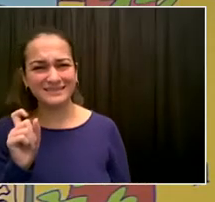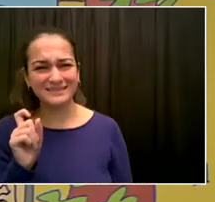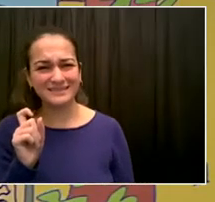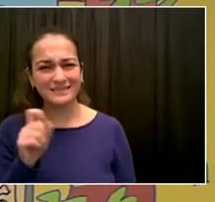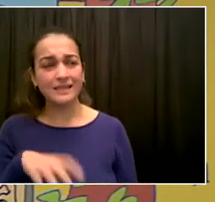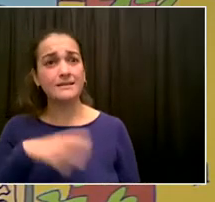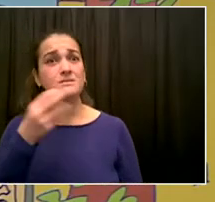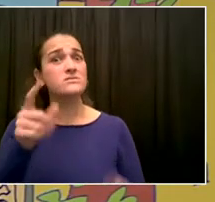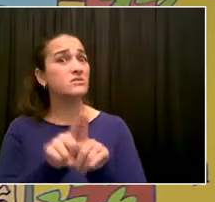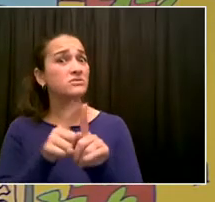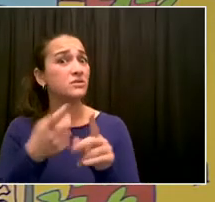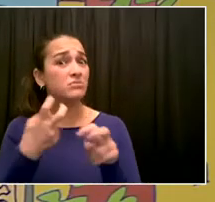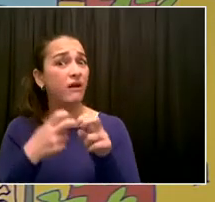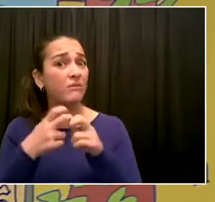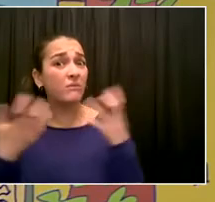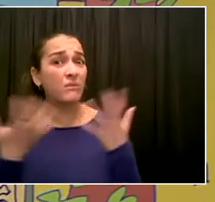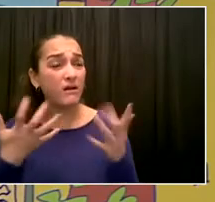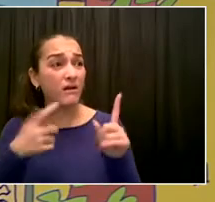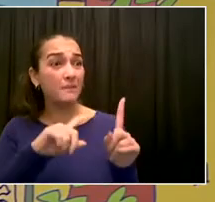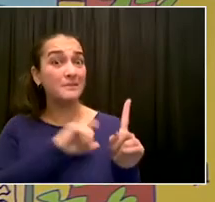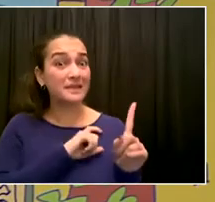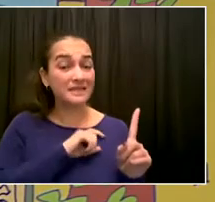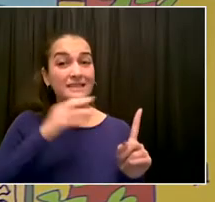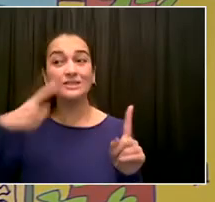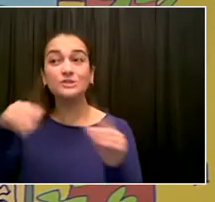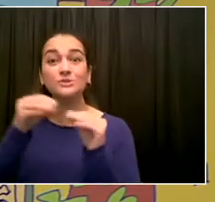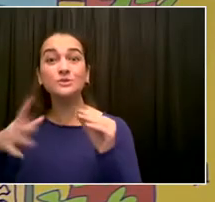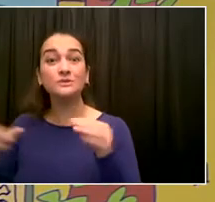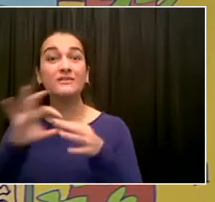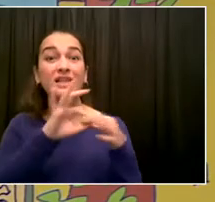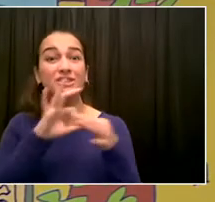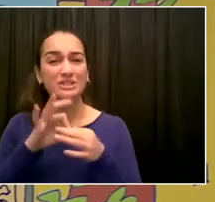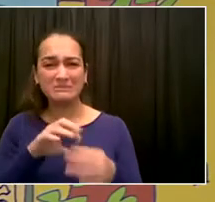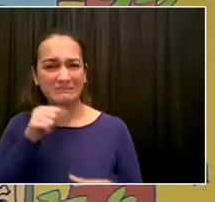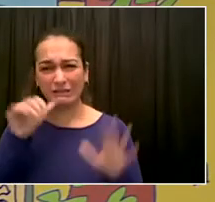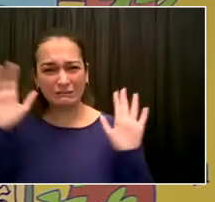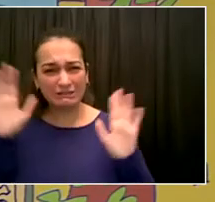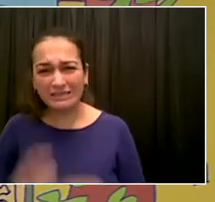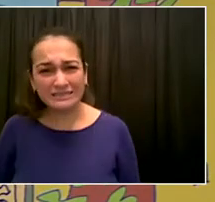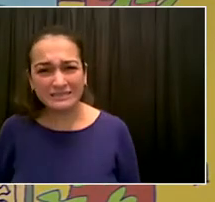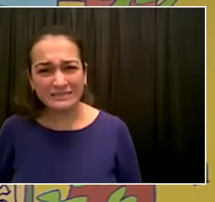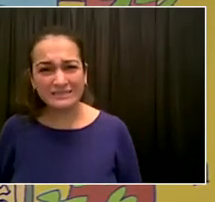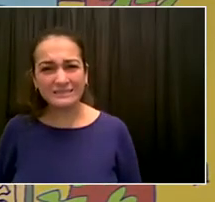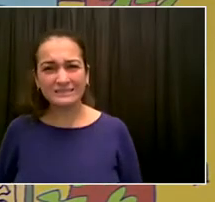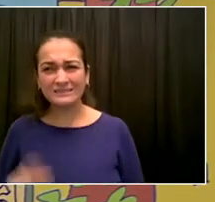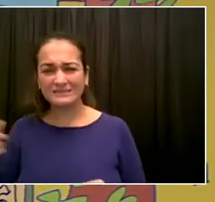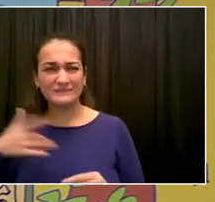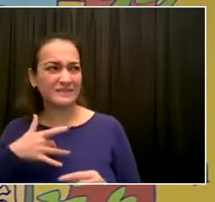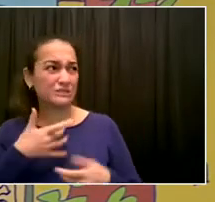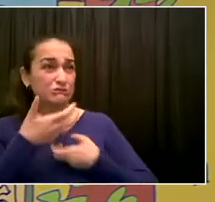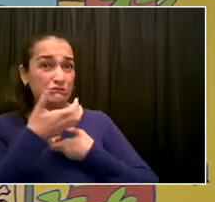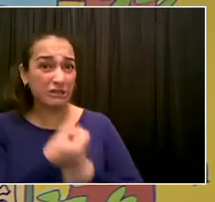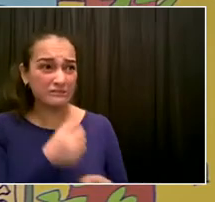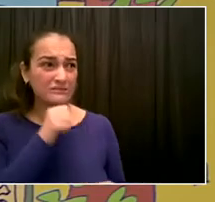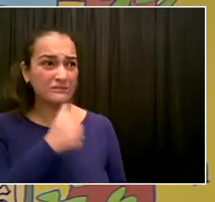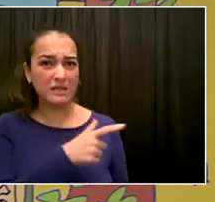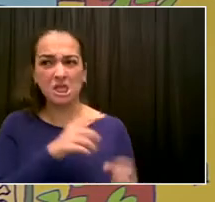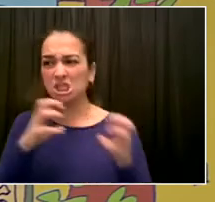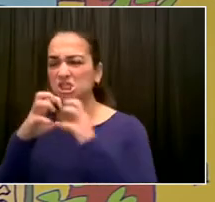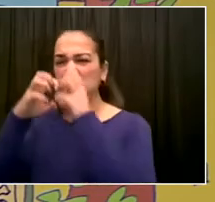We know, and we've seen this unfortunately all over the country, we know that in the COVID era, there was a proliferation of